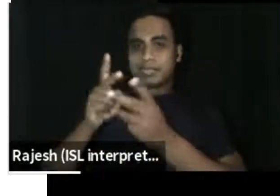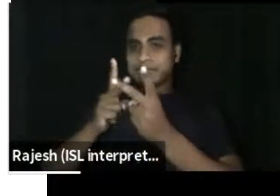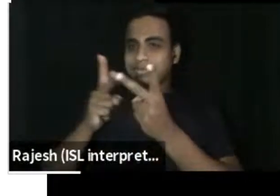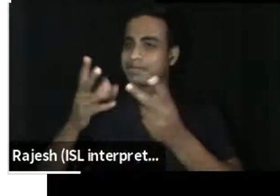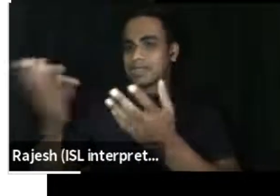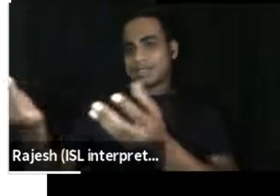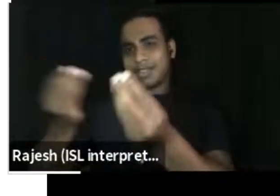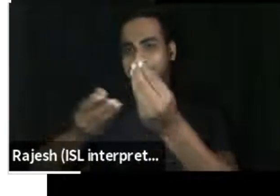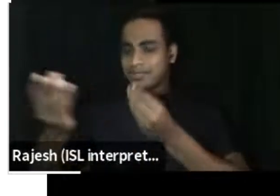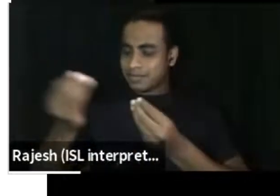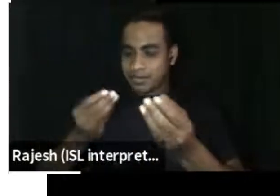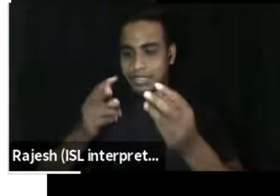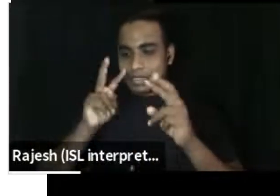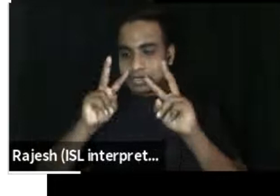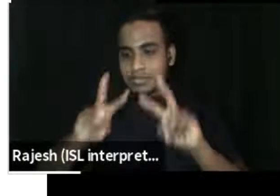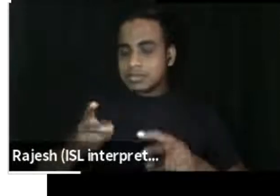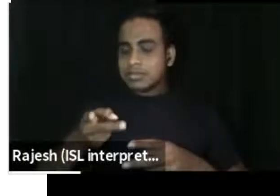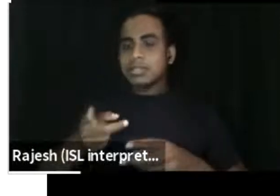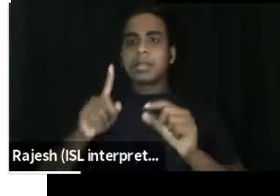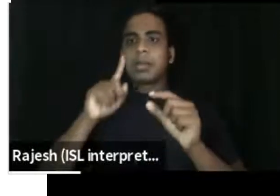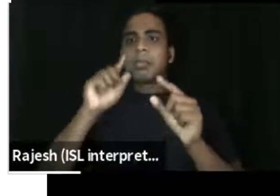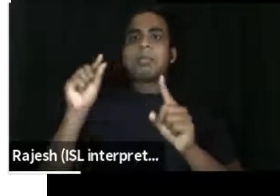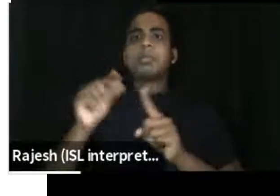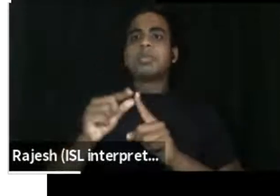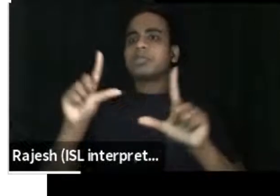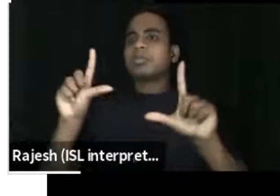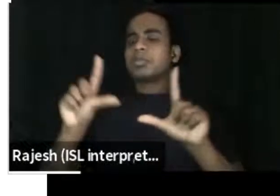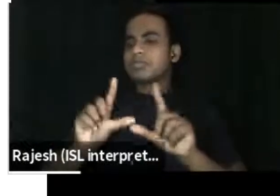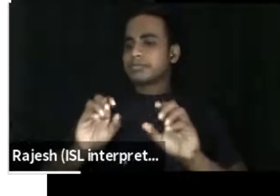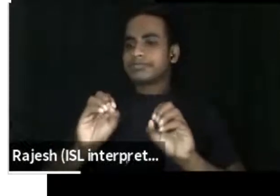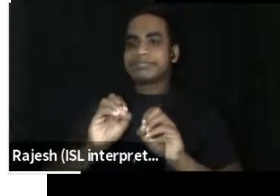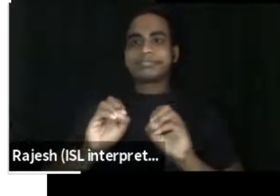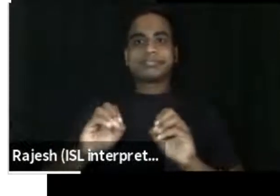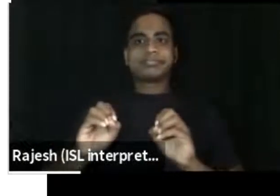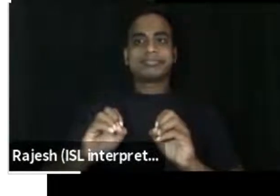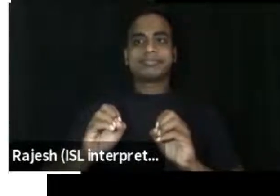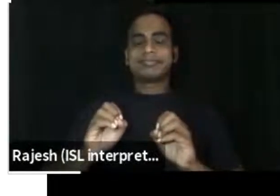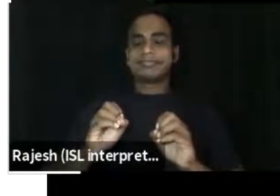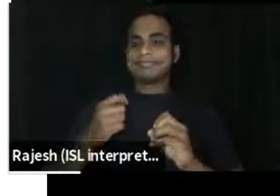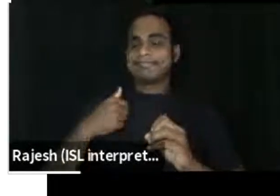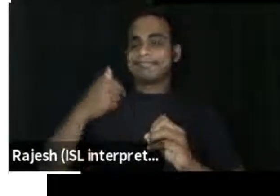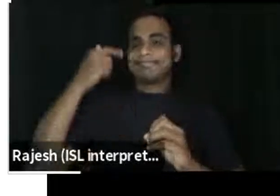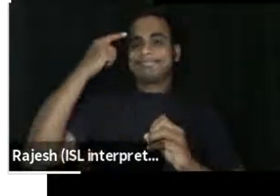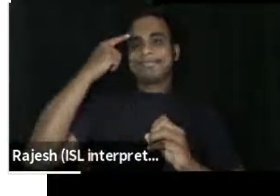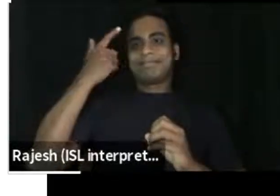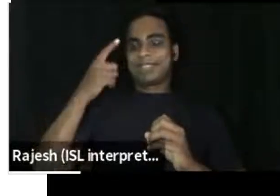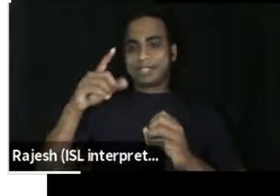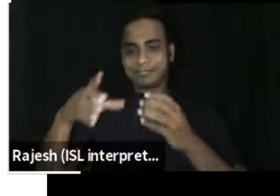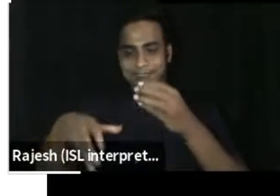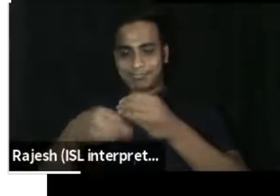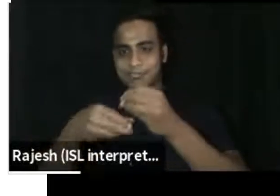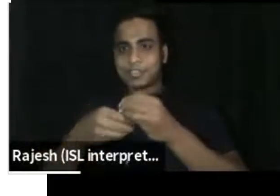relevant, from the rehabilitation context. So we did not add here, but we did look at CBR in